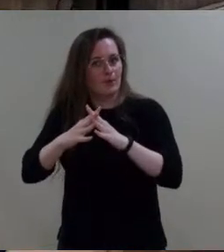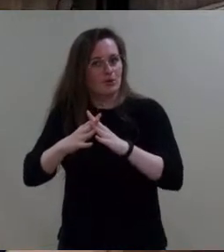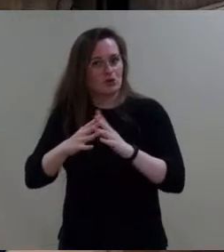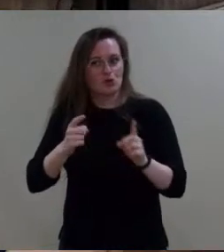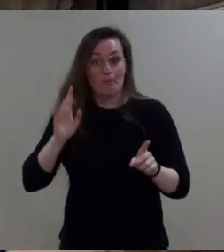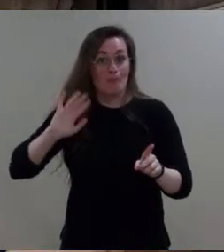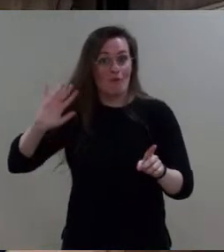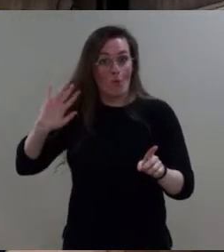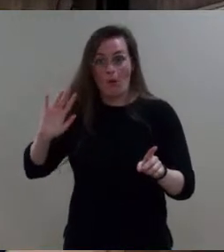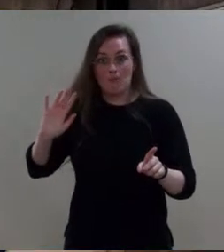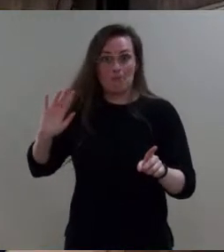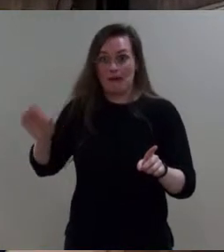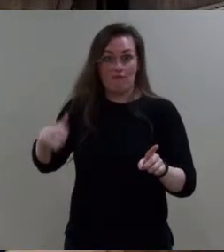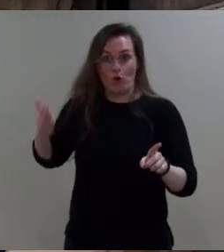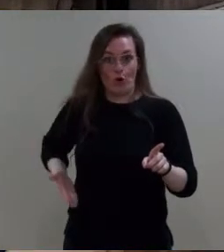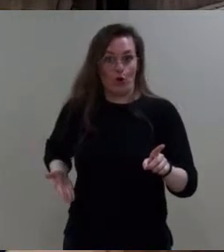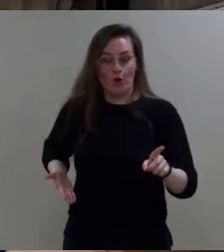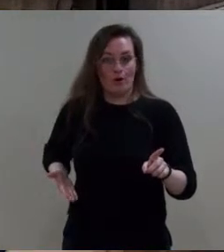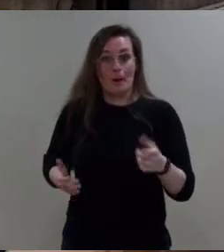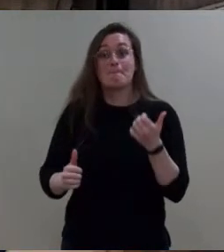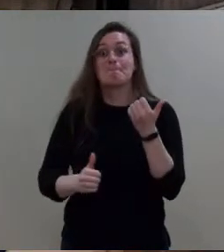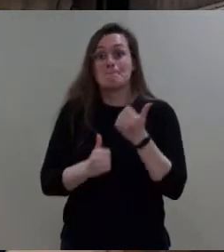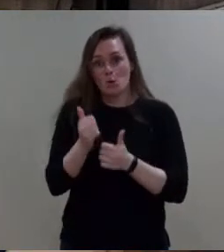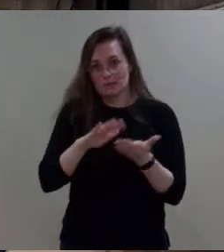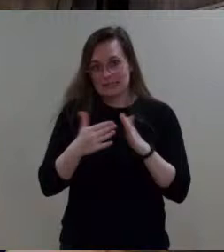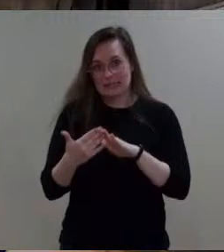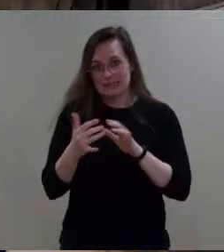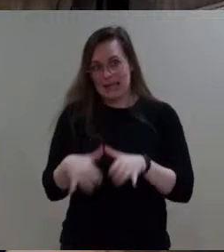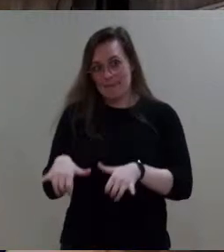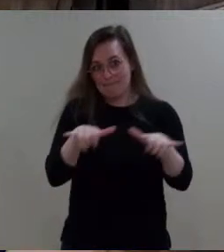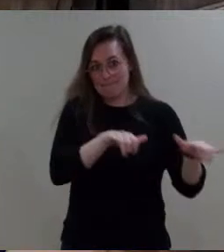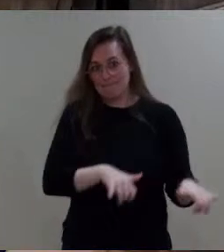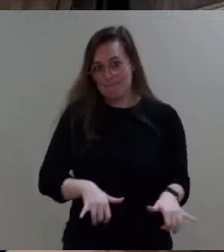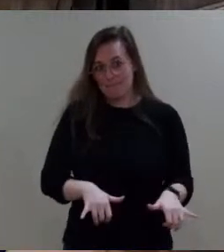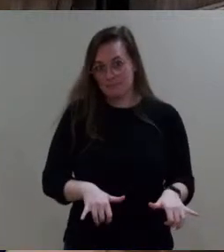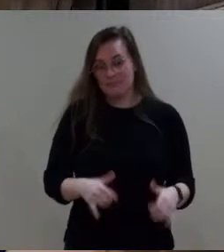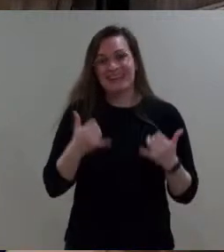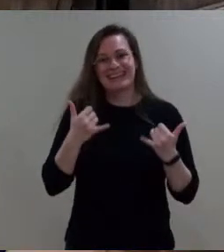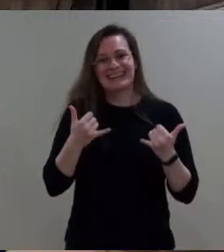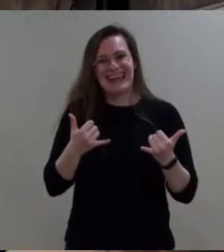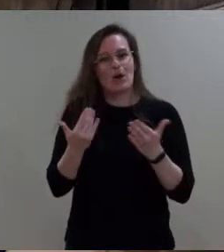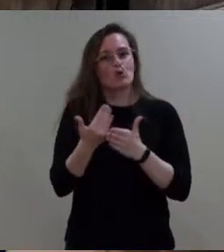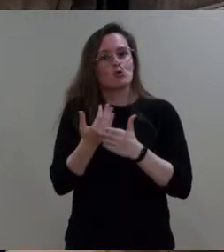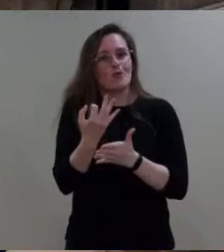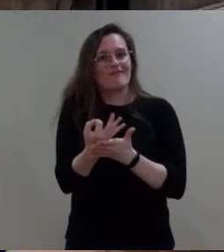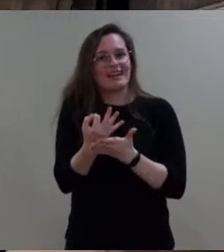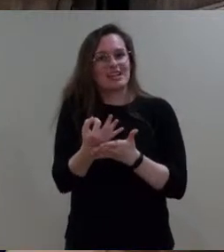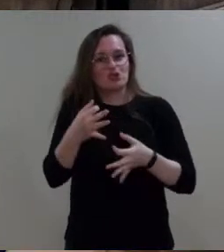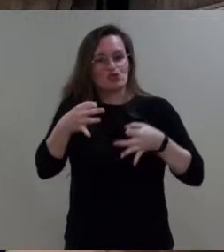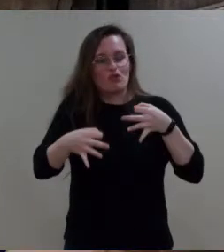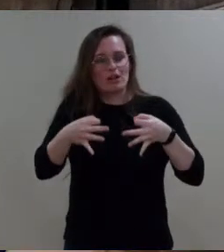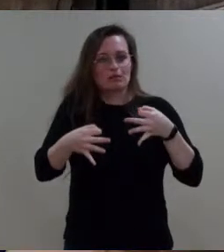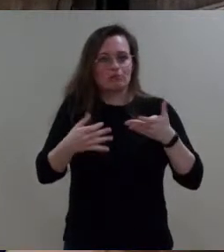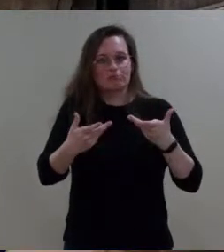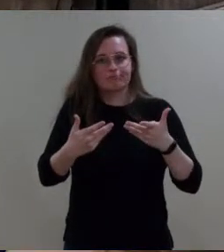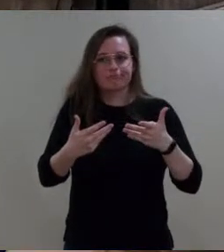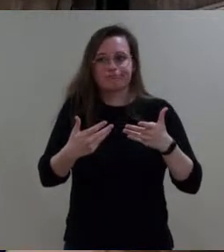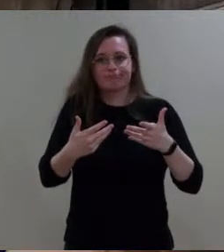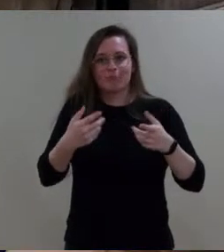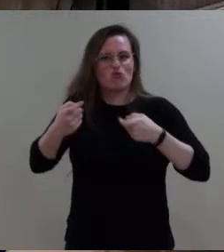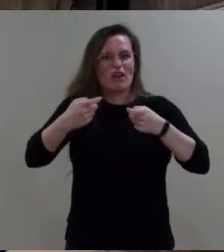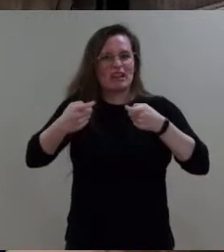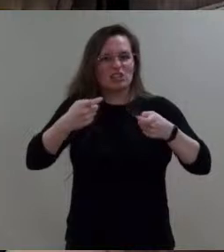nor have most municipalities in Nova Scotia. There is a push with the new financial regulations to better account